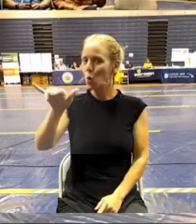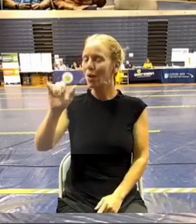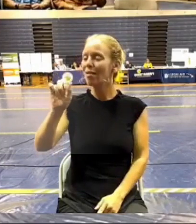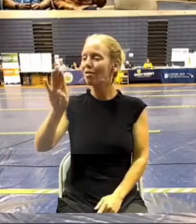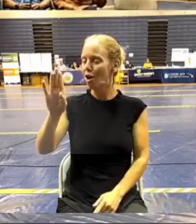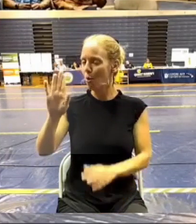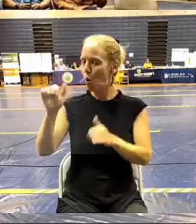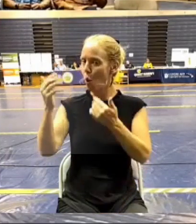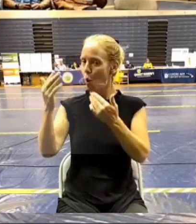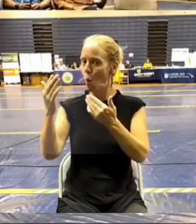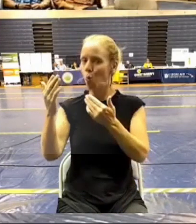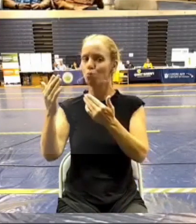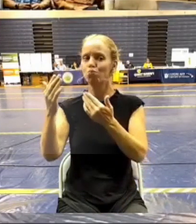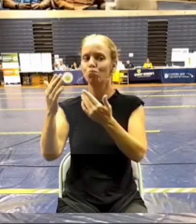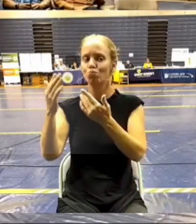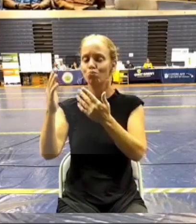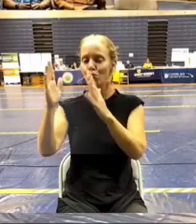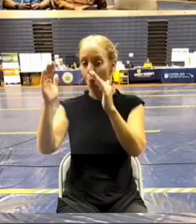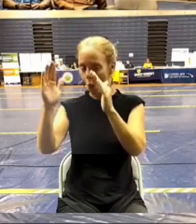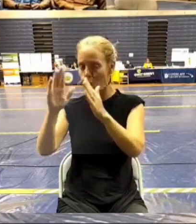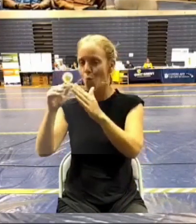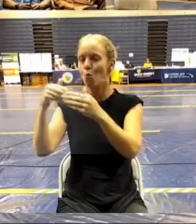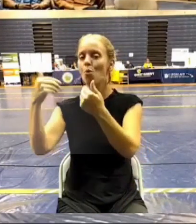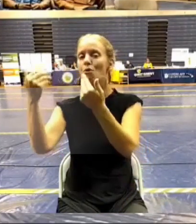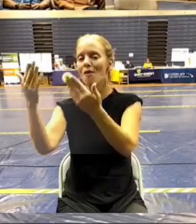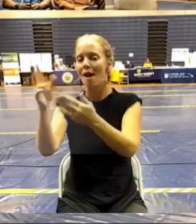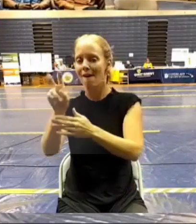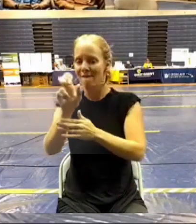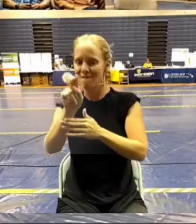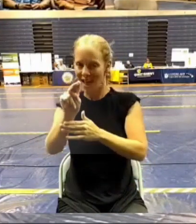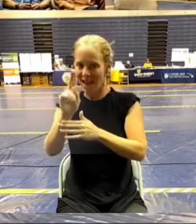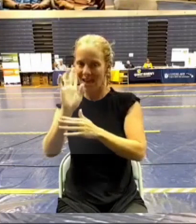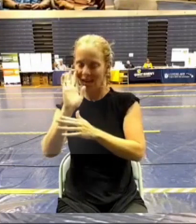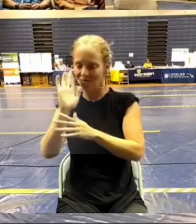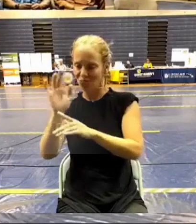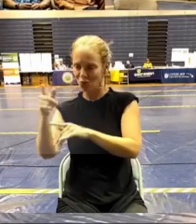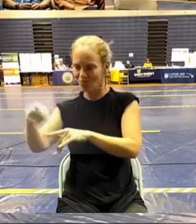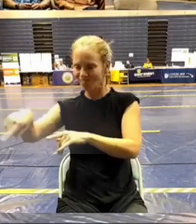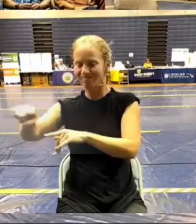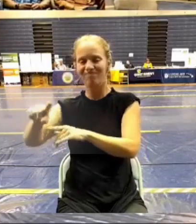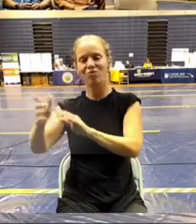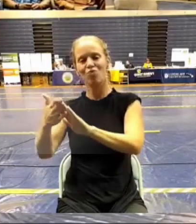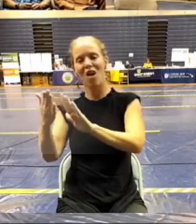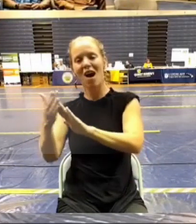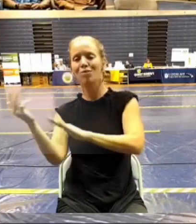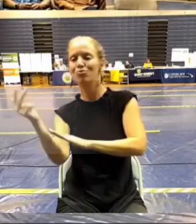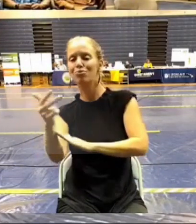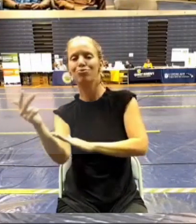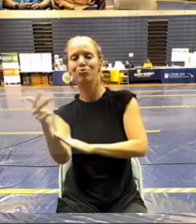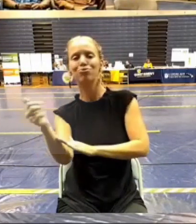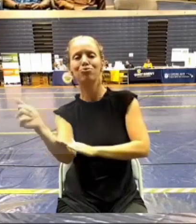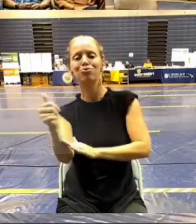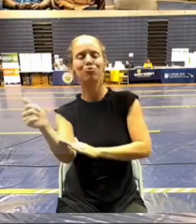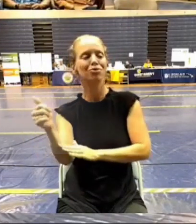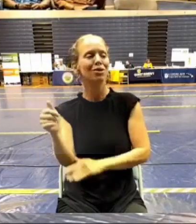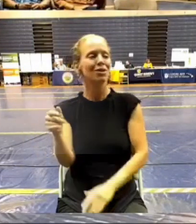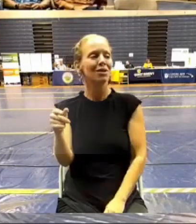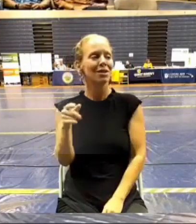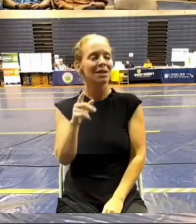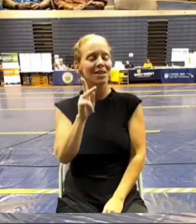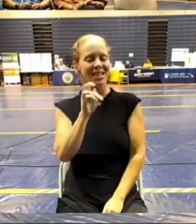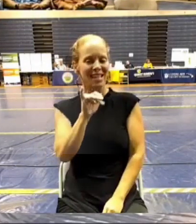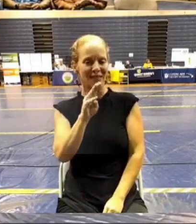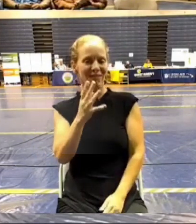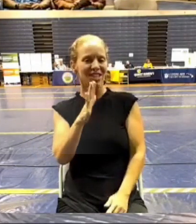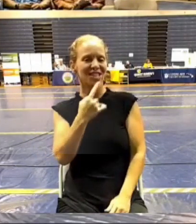that we'll be purchasing for them. So we can work with them. And again, like, you know, Kim here was saying, the work